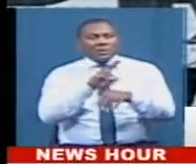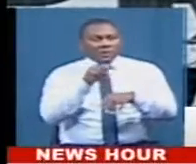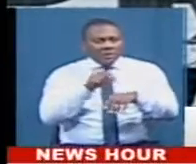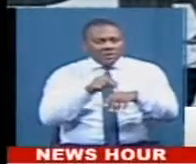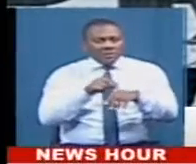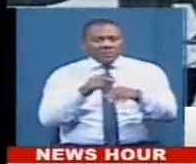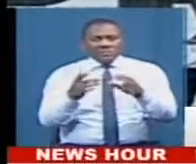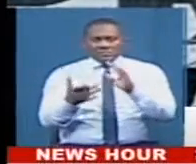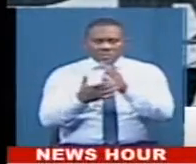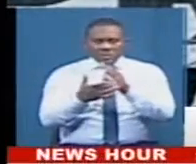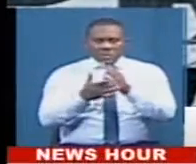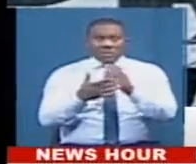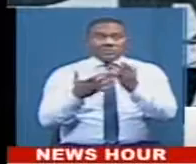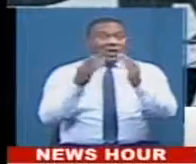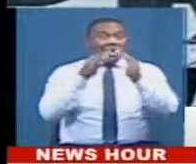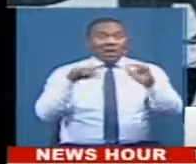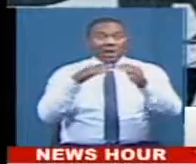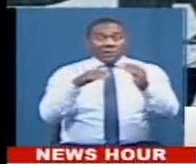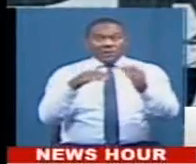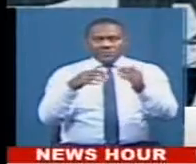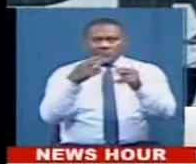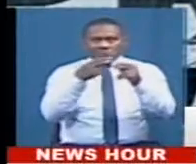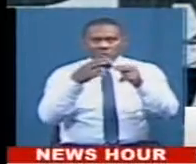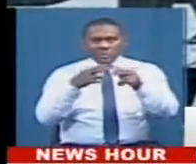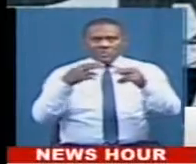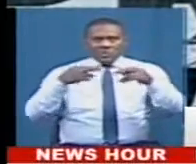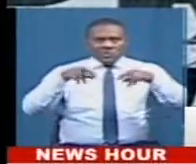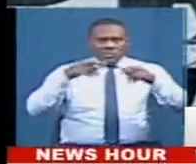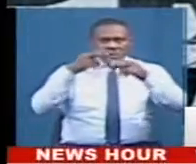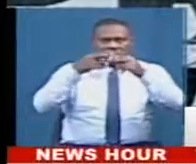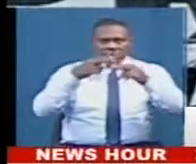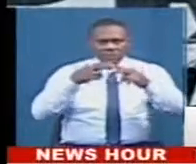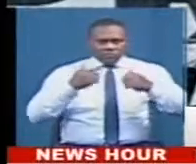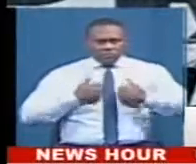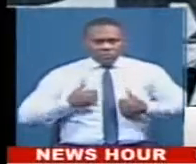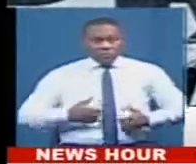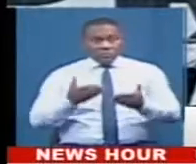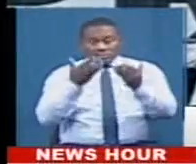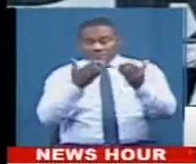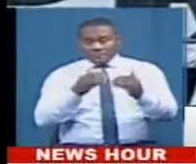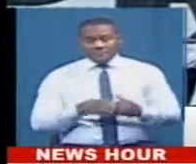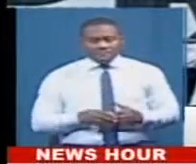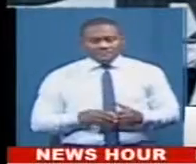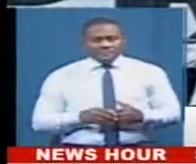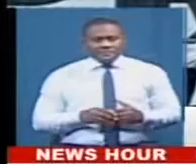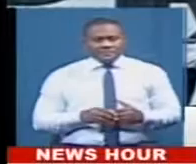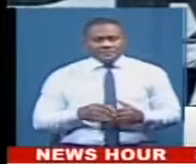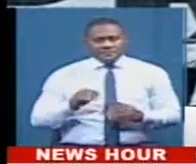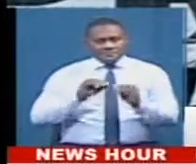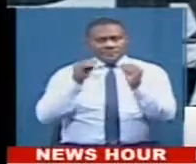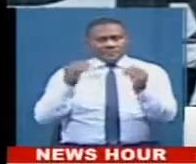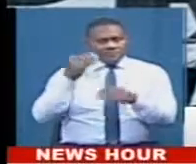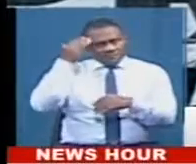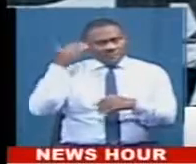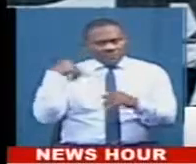National Digital Property Addressing System, street naming, and the Ghana Post. The Office of the Head of Local Government